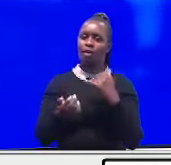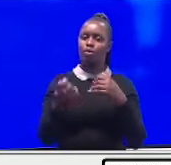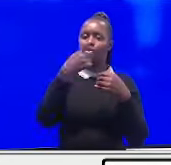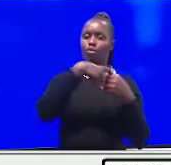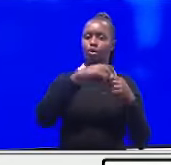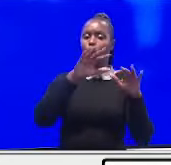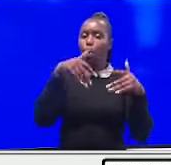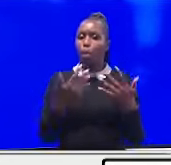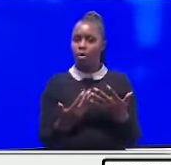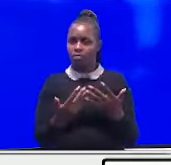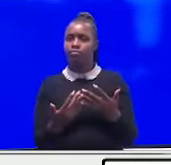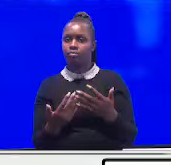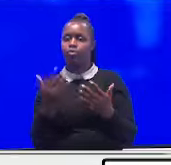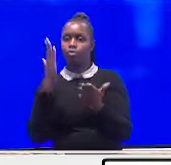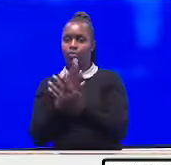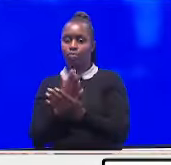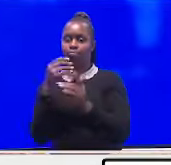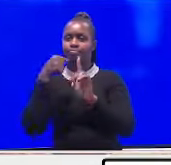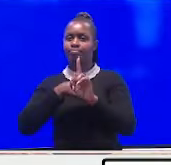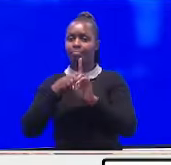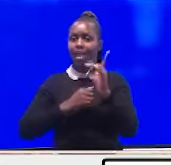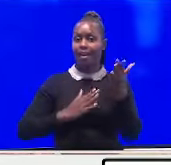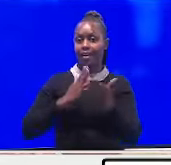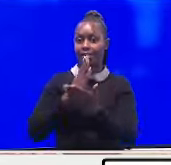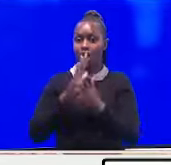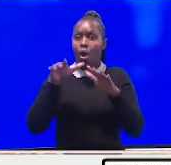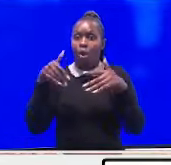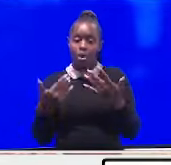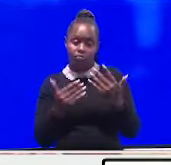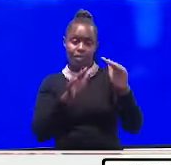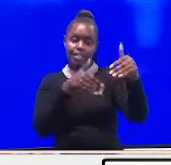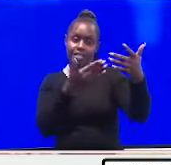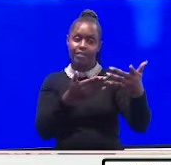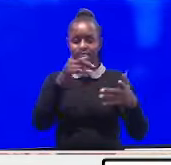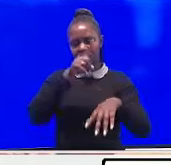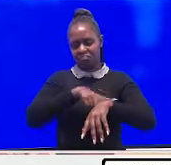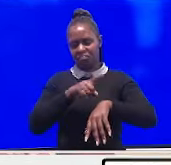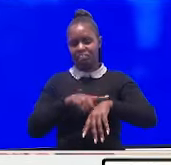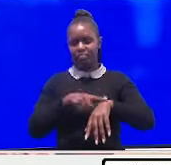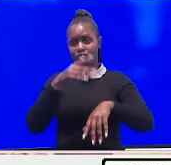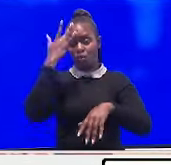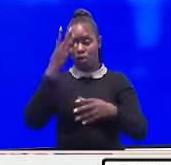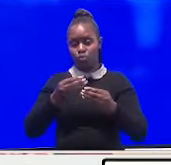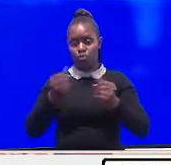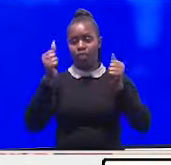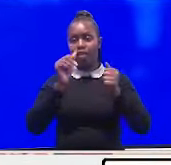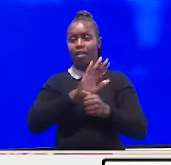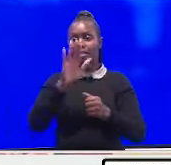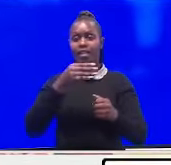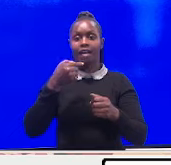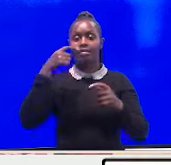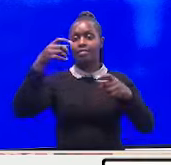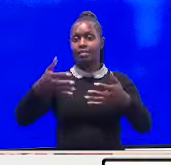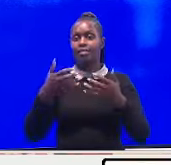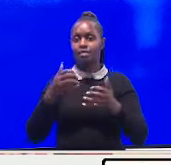other things, pushing for their rights or giving the government time to effect its promises to cater to their needs, all the